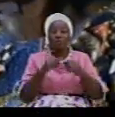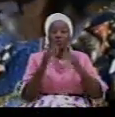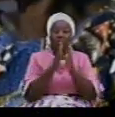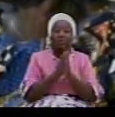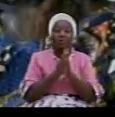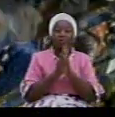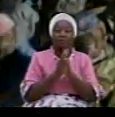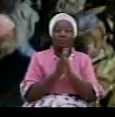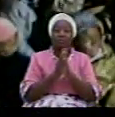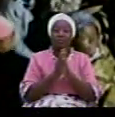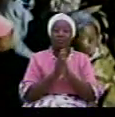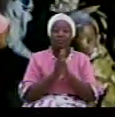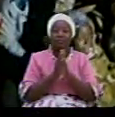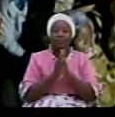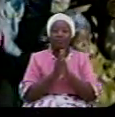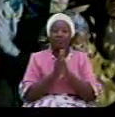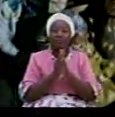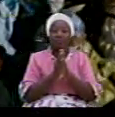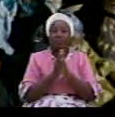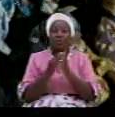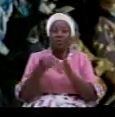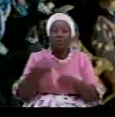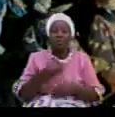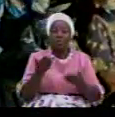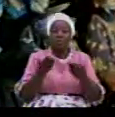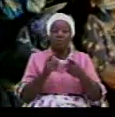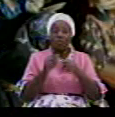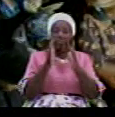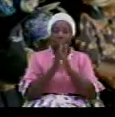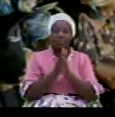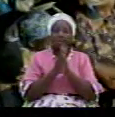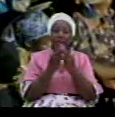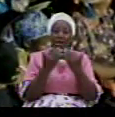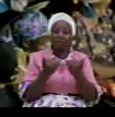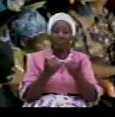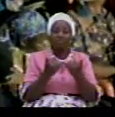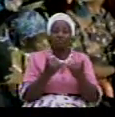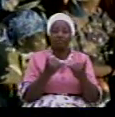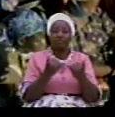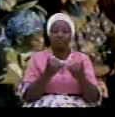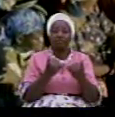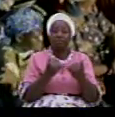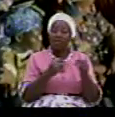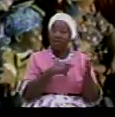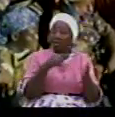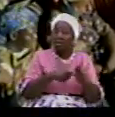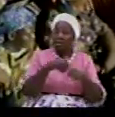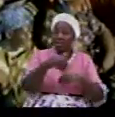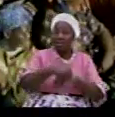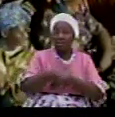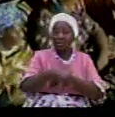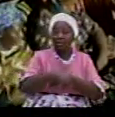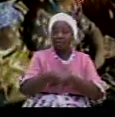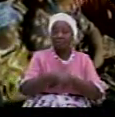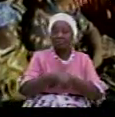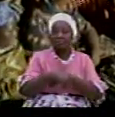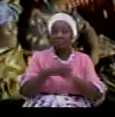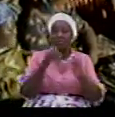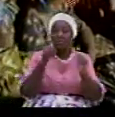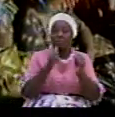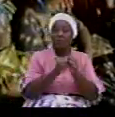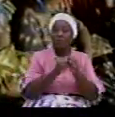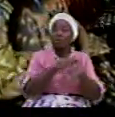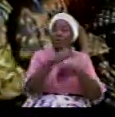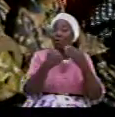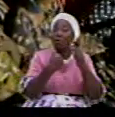closed. Heads bowed and eyes closed. Tonight, with all sincerity,